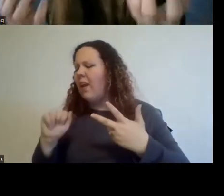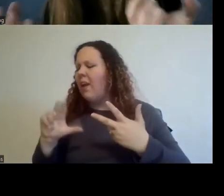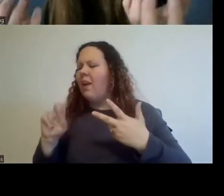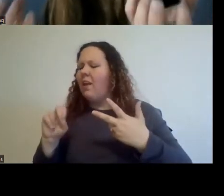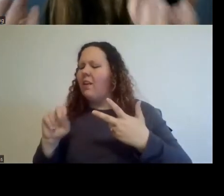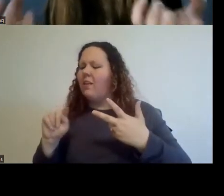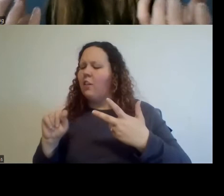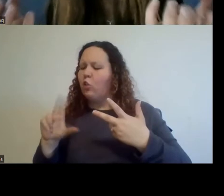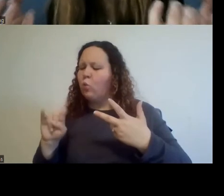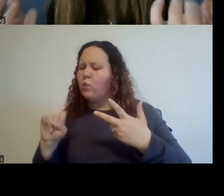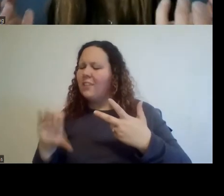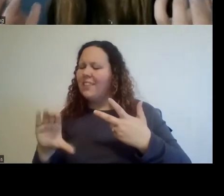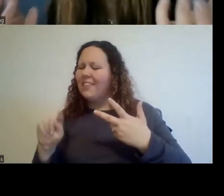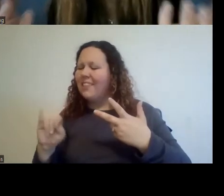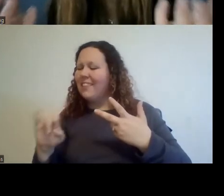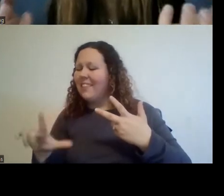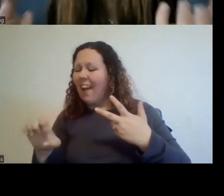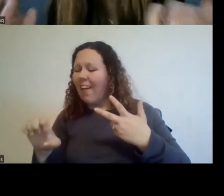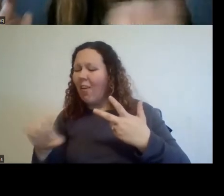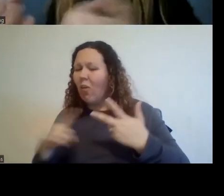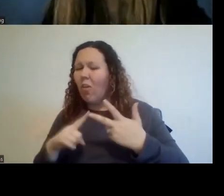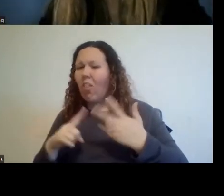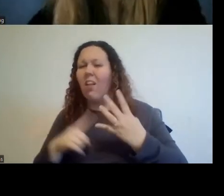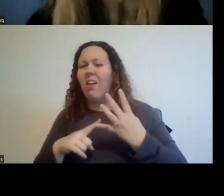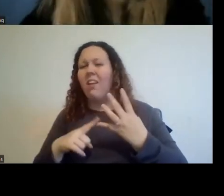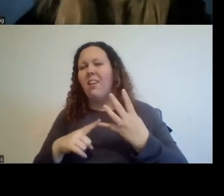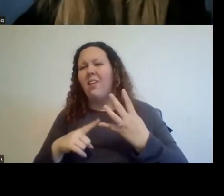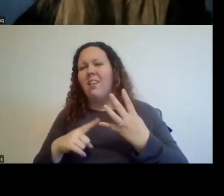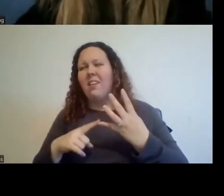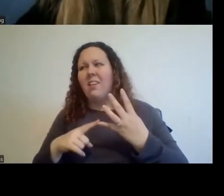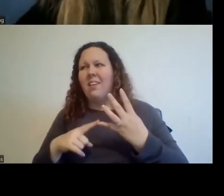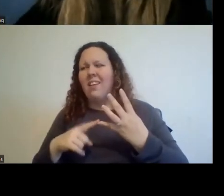on the chair, the legs of the chair.